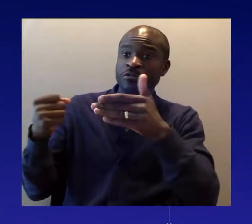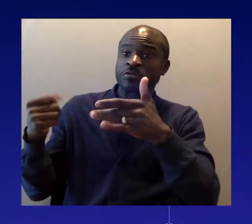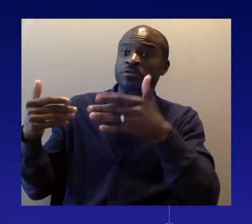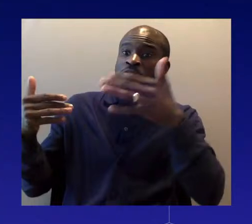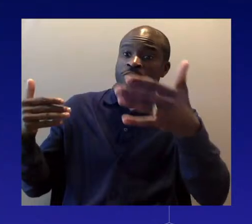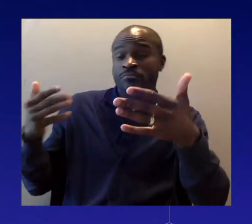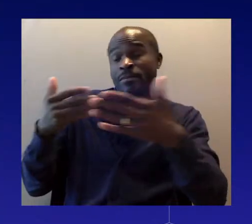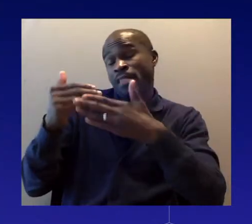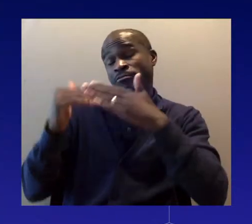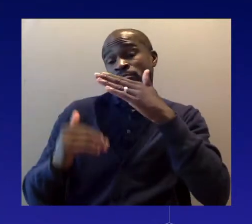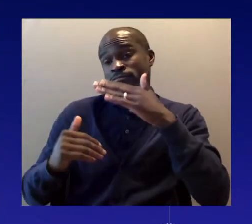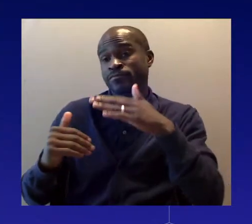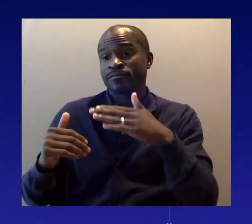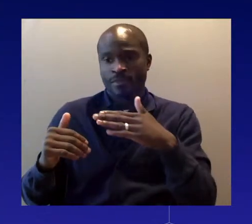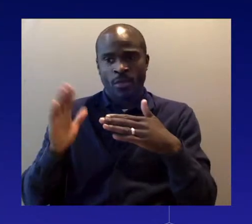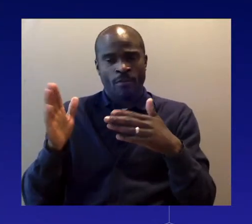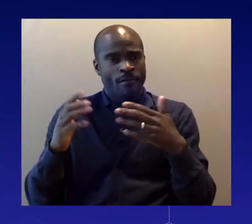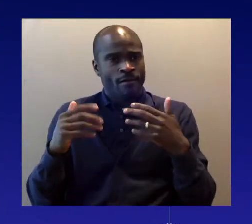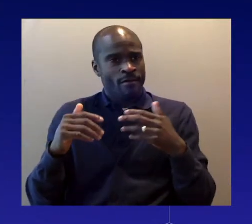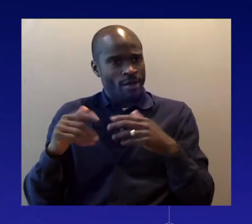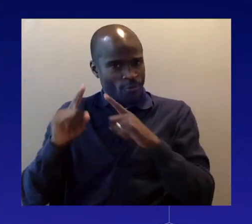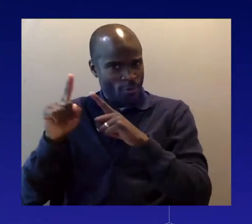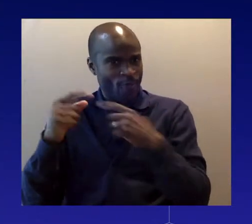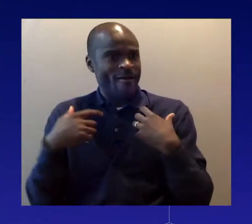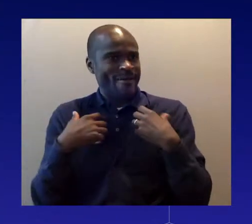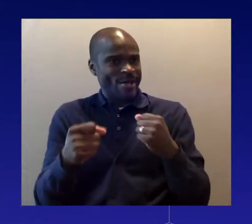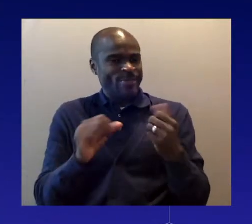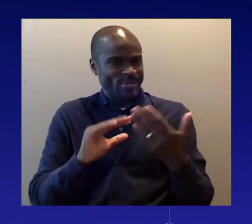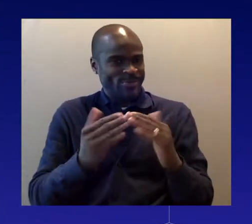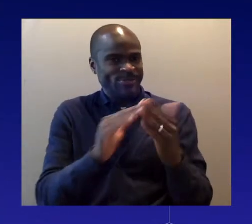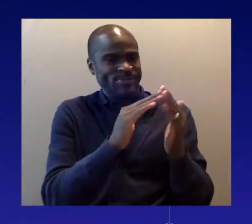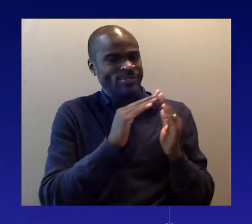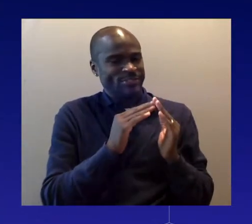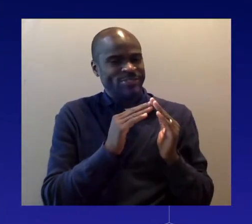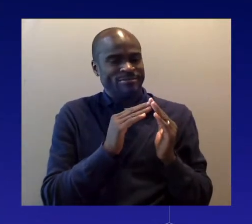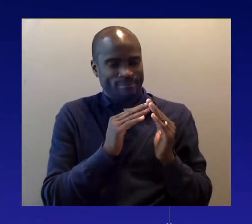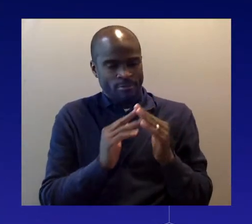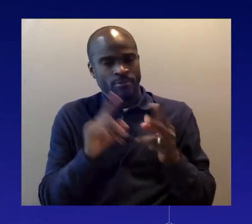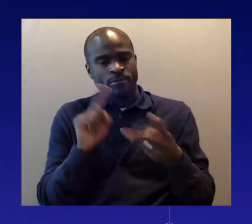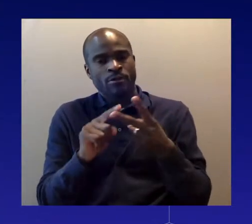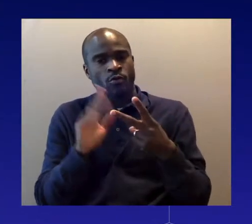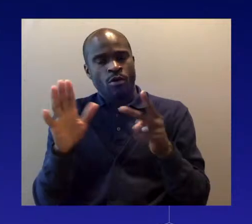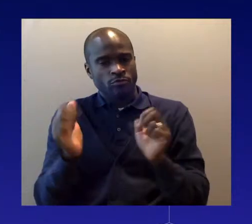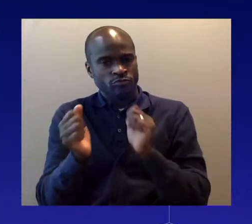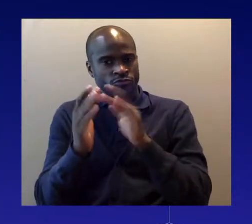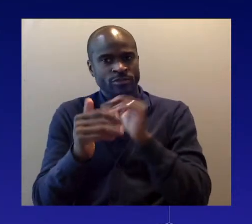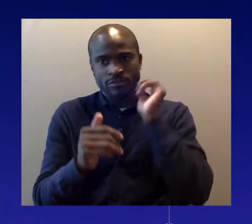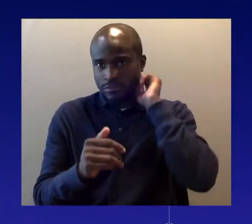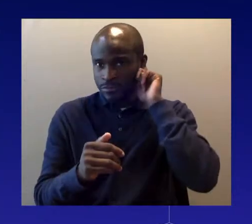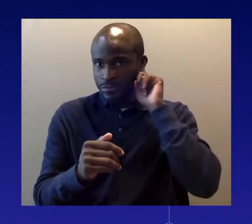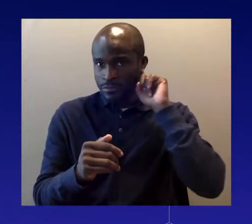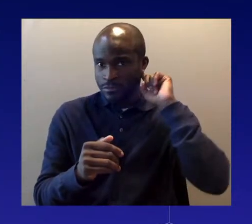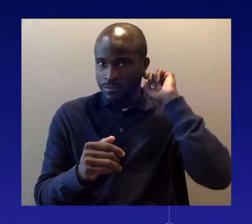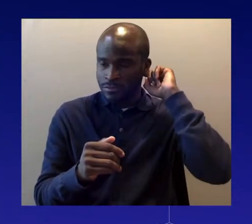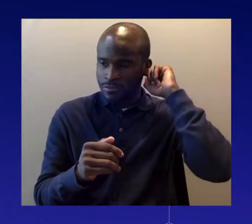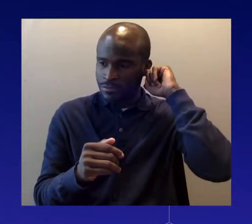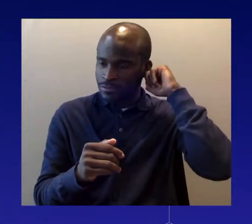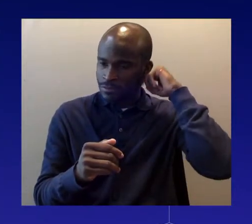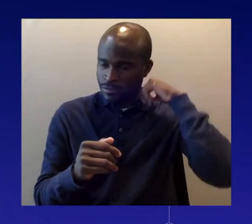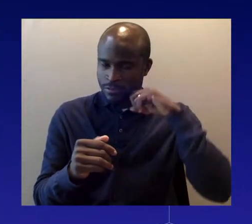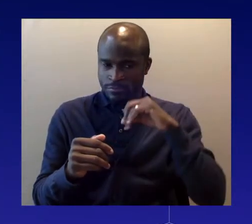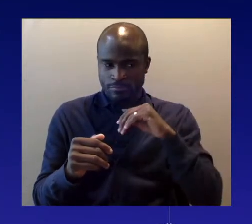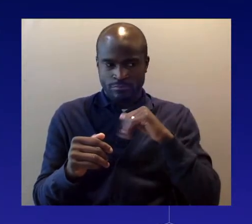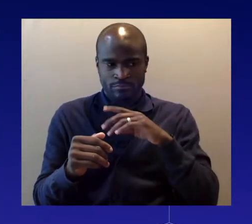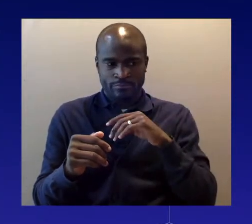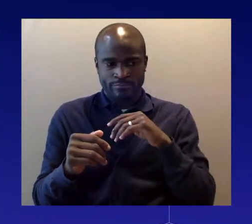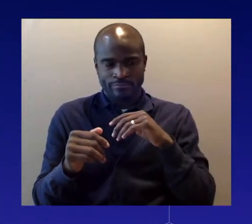healthy communities that address the structural factors we measured, we talked about earlier.